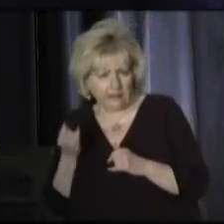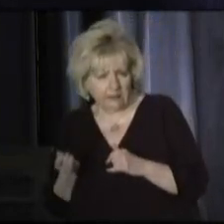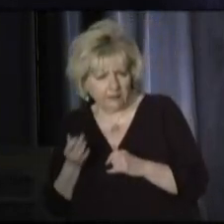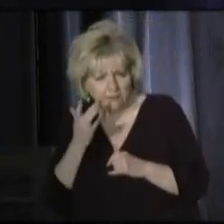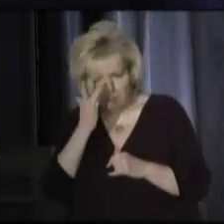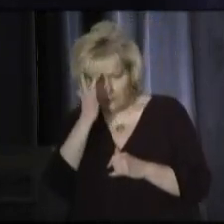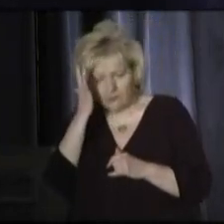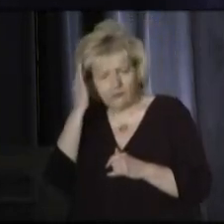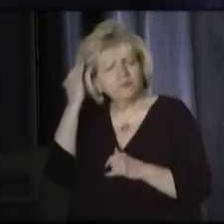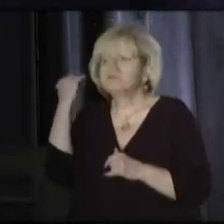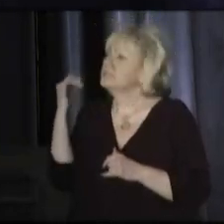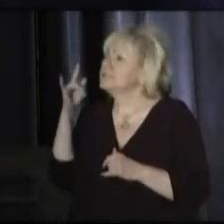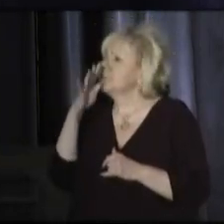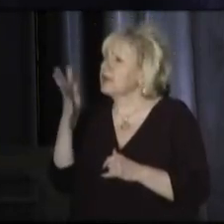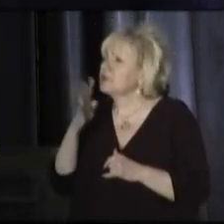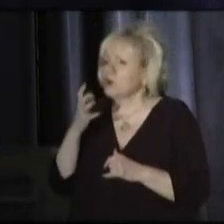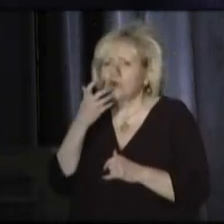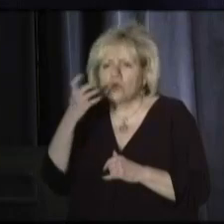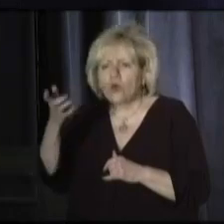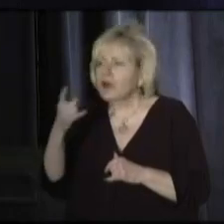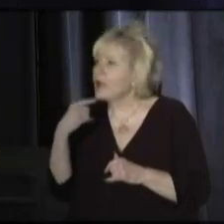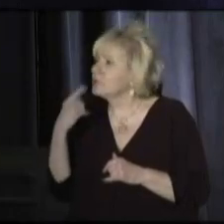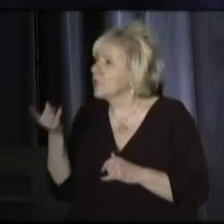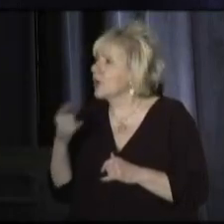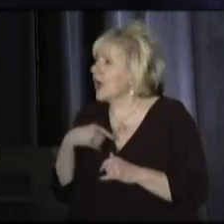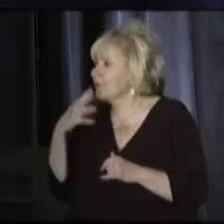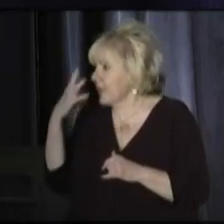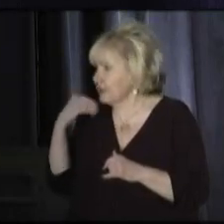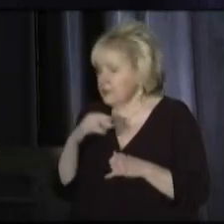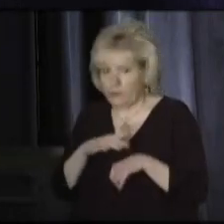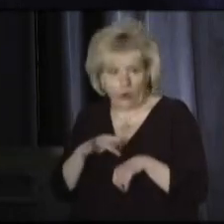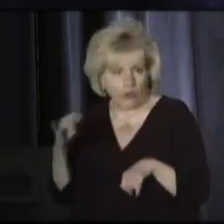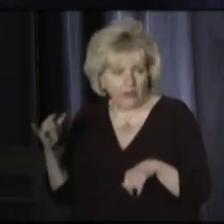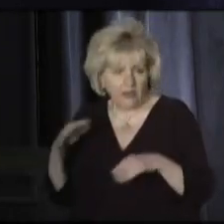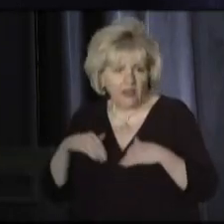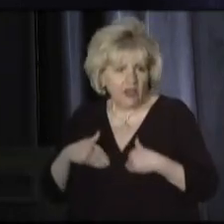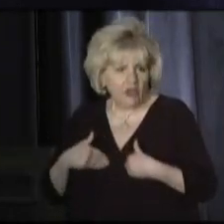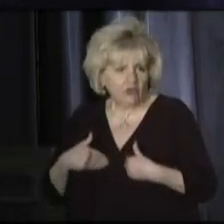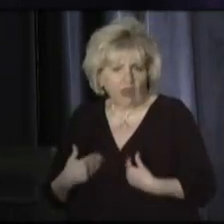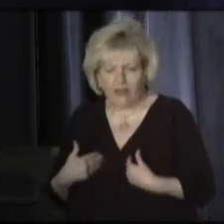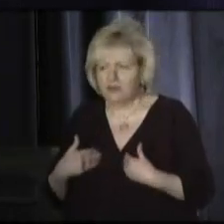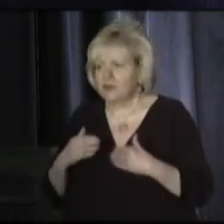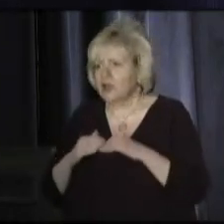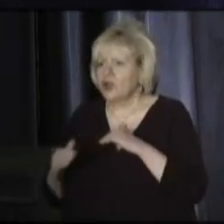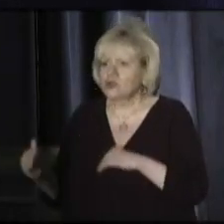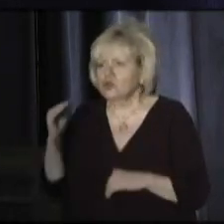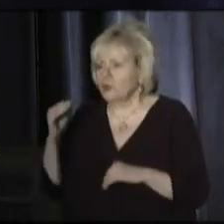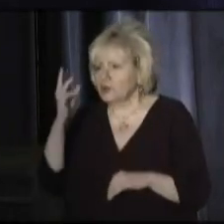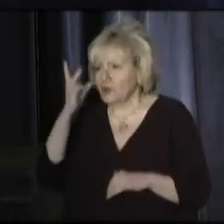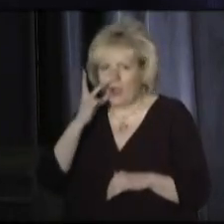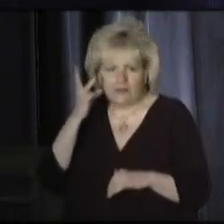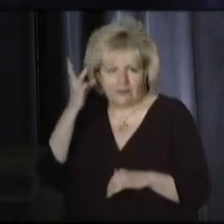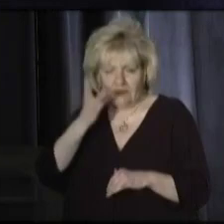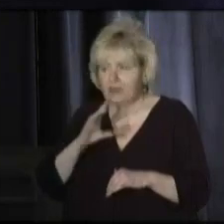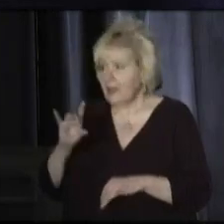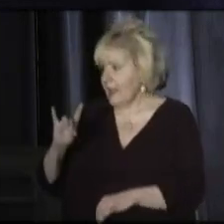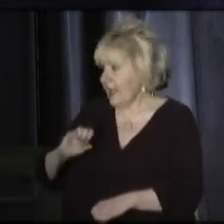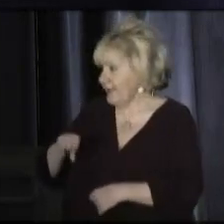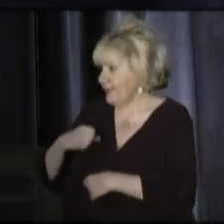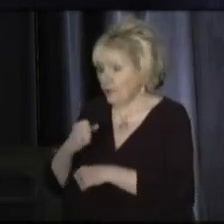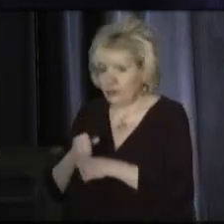for Calvin's name. Everyone from my therapist to my sort of friends had banned me from reading the book.